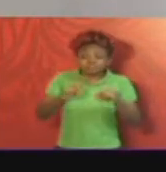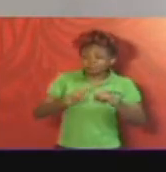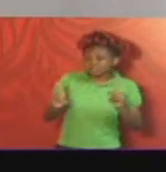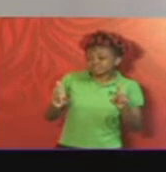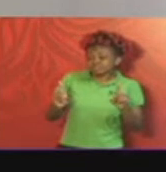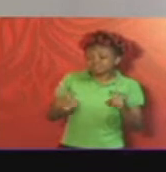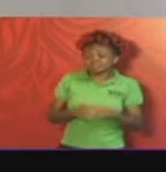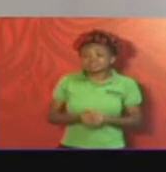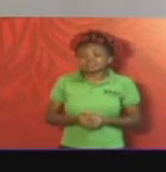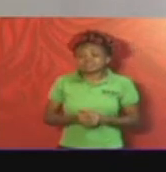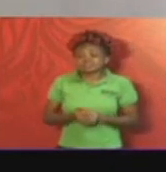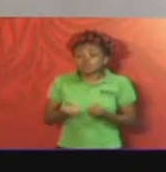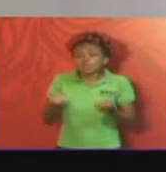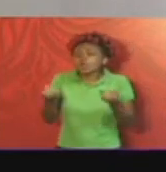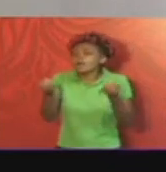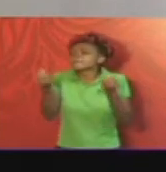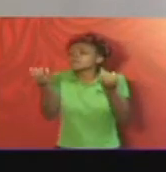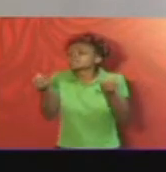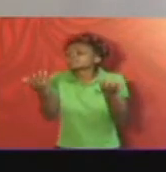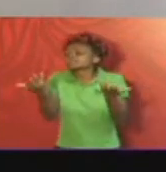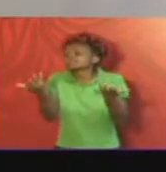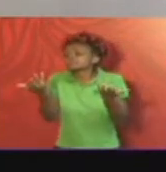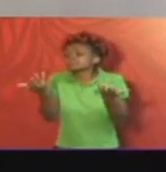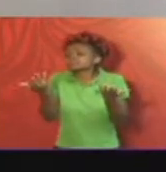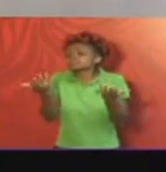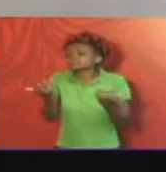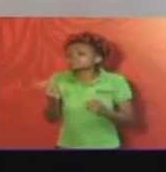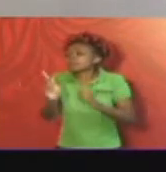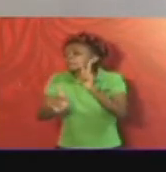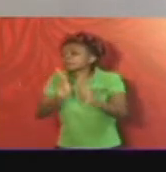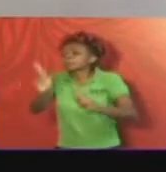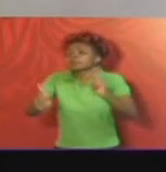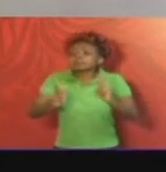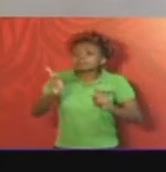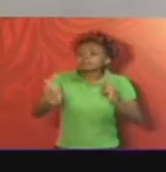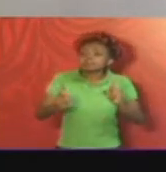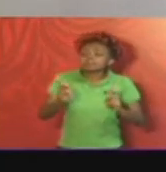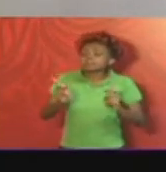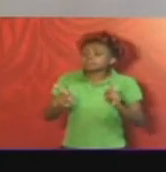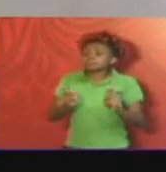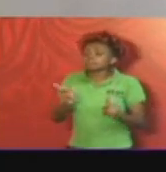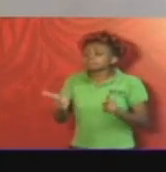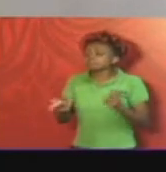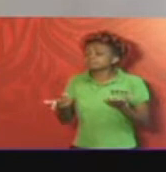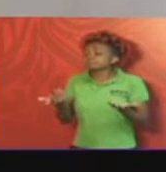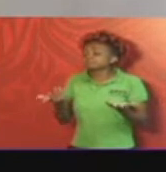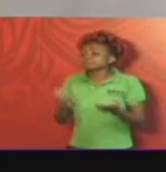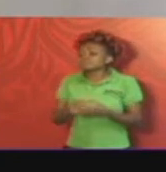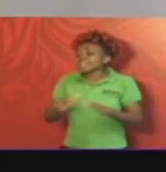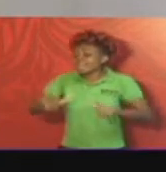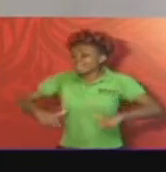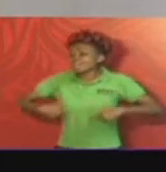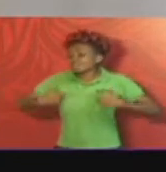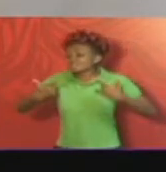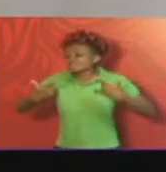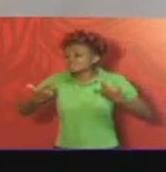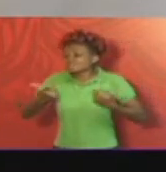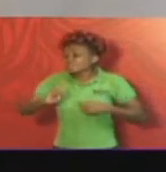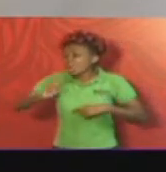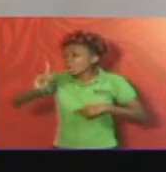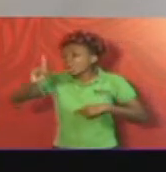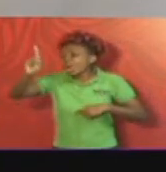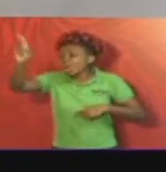figure, Minister, for the amount of persons living in these rural communities that would be targeted, and whether